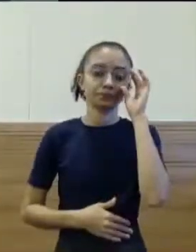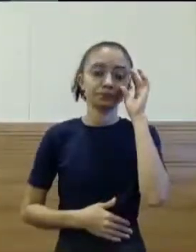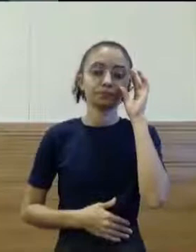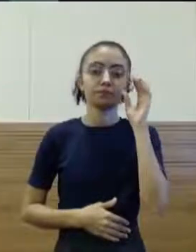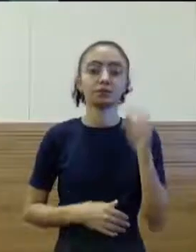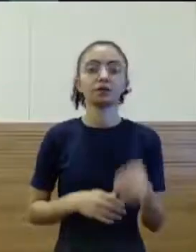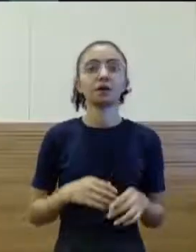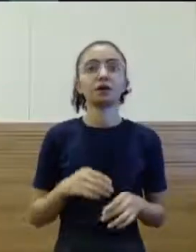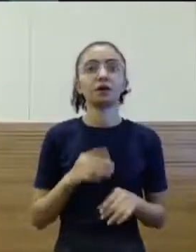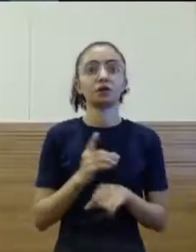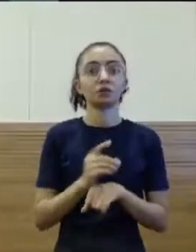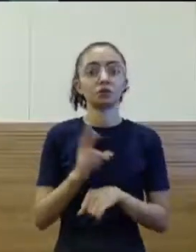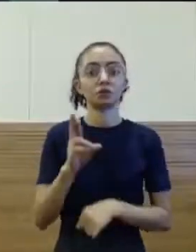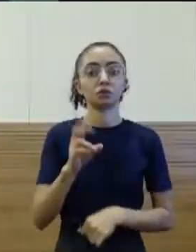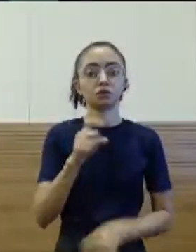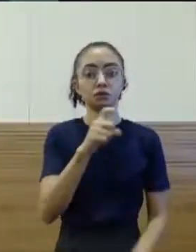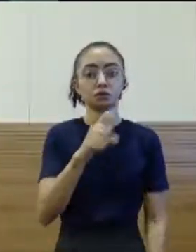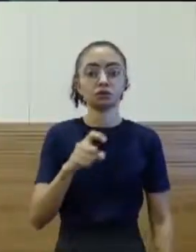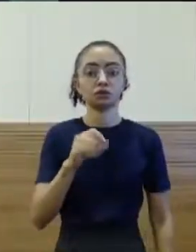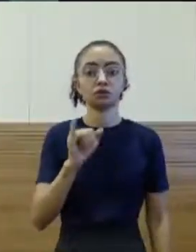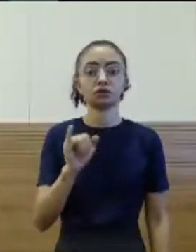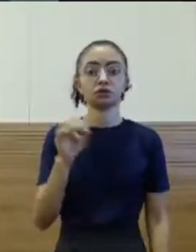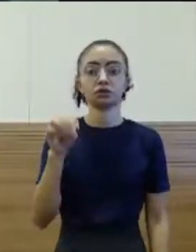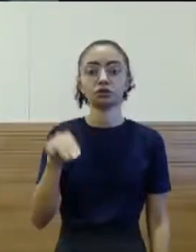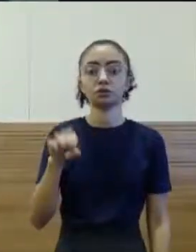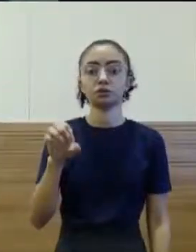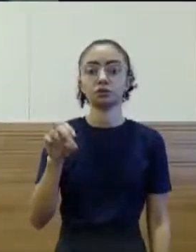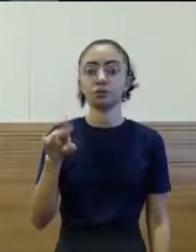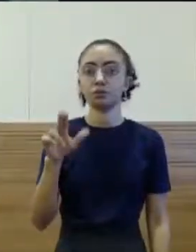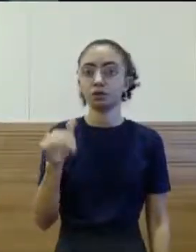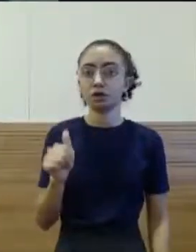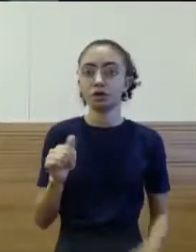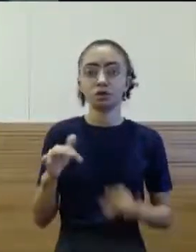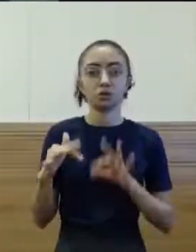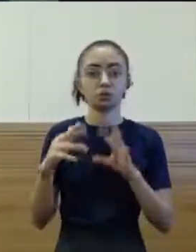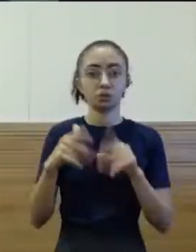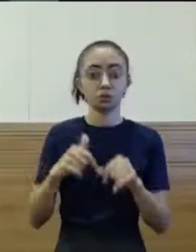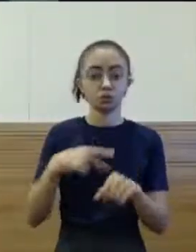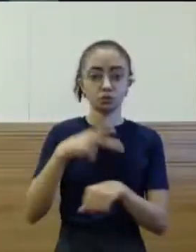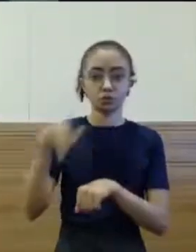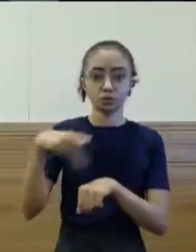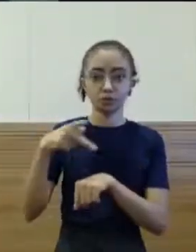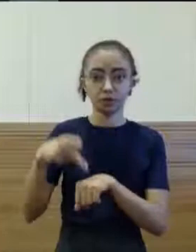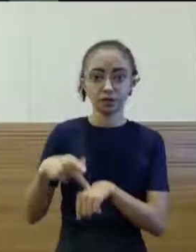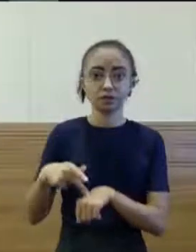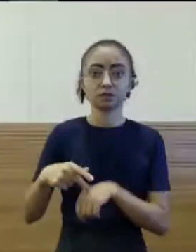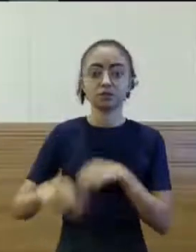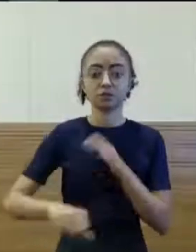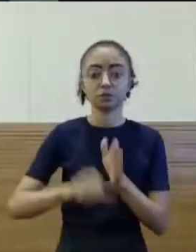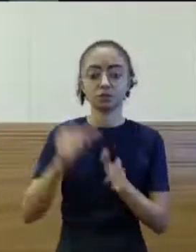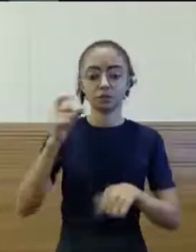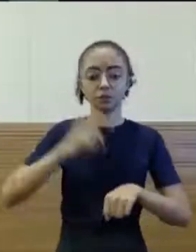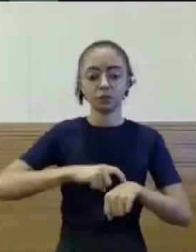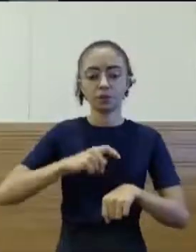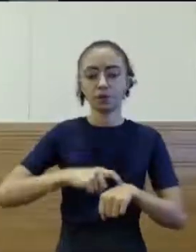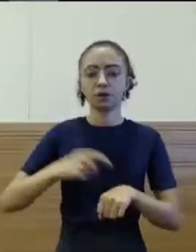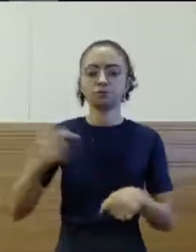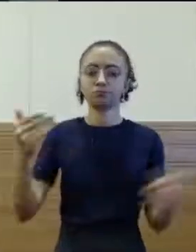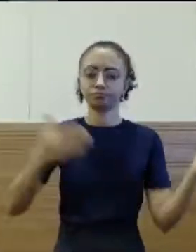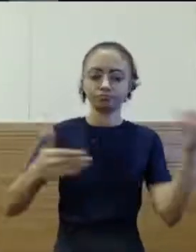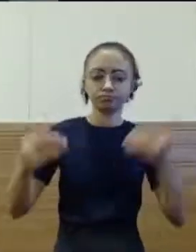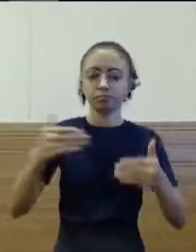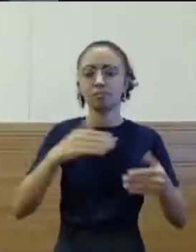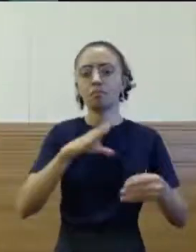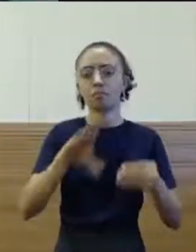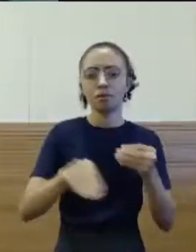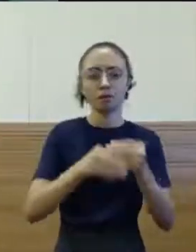Congratulations to Dr. Jimena from Uruguay, as well as the other countries that have contributed with the information in this first moment